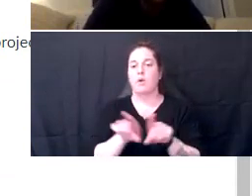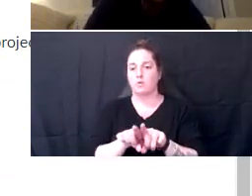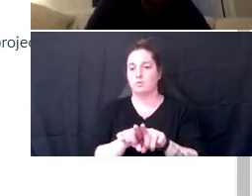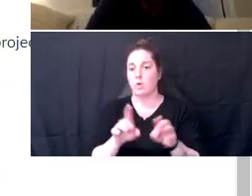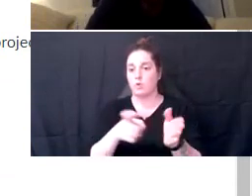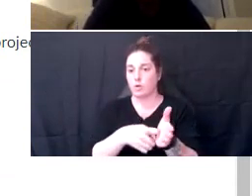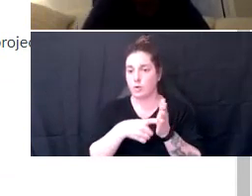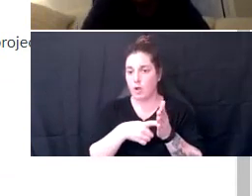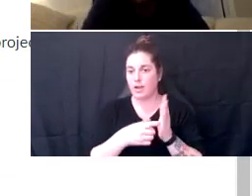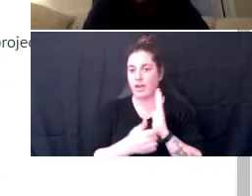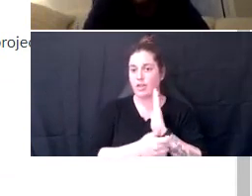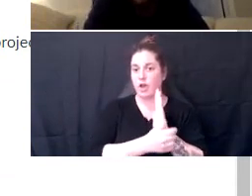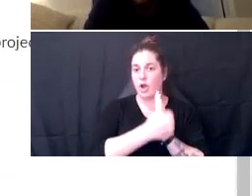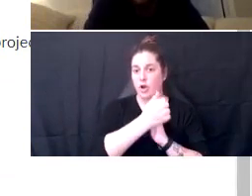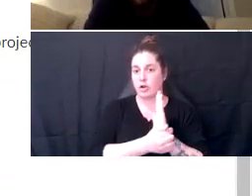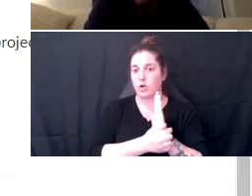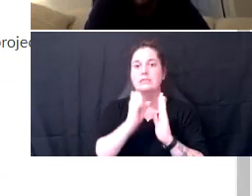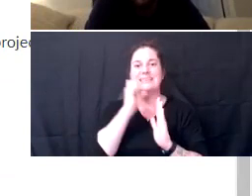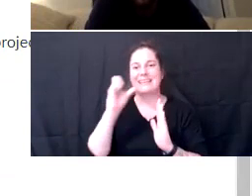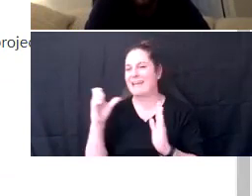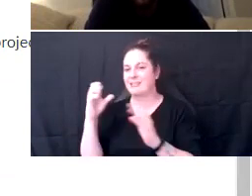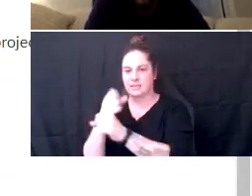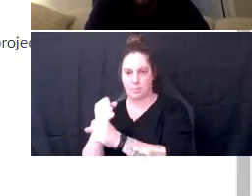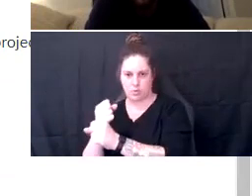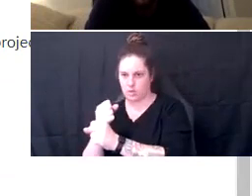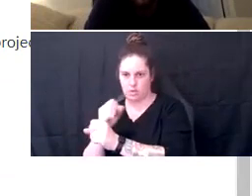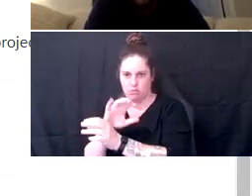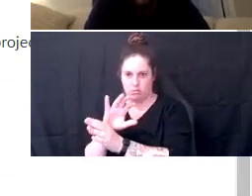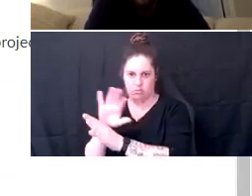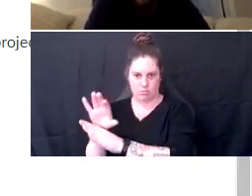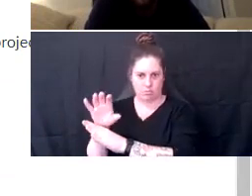for, not your summary, the article